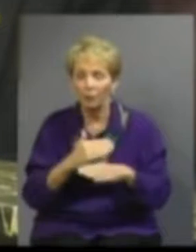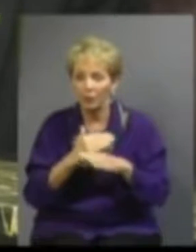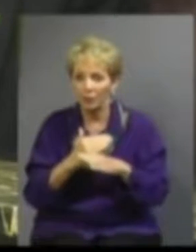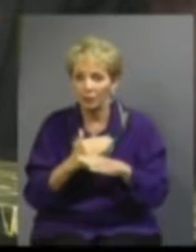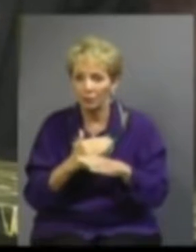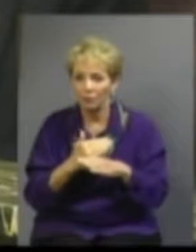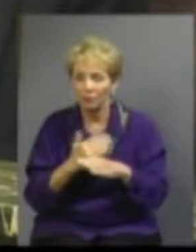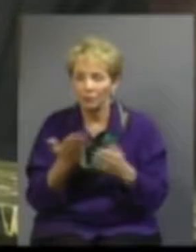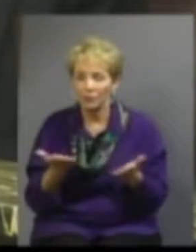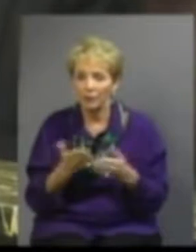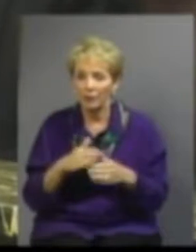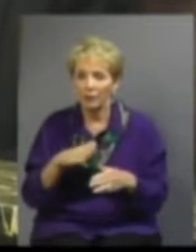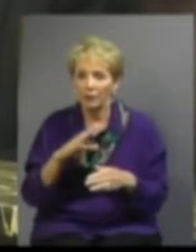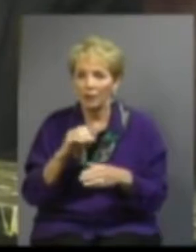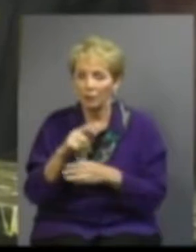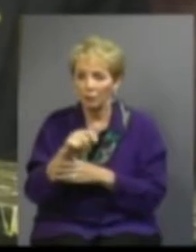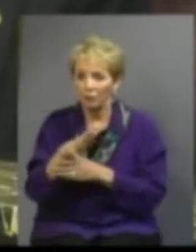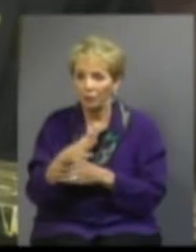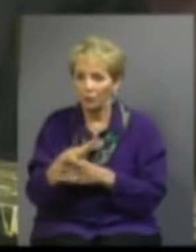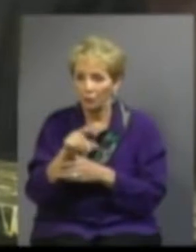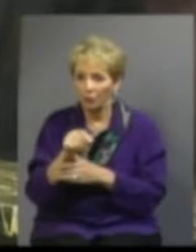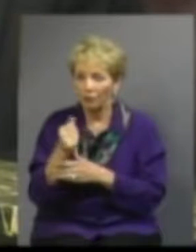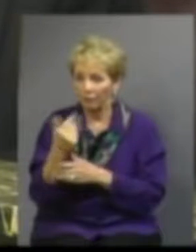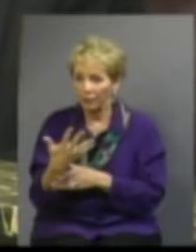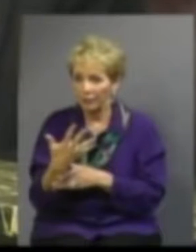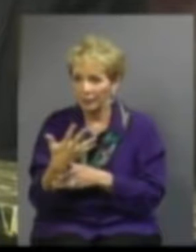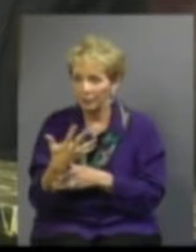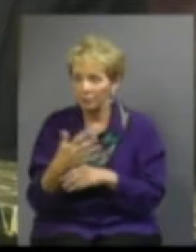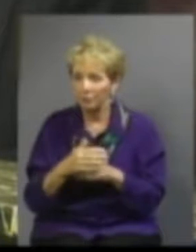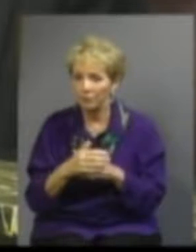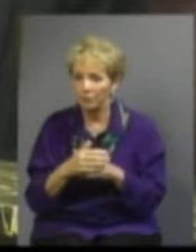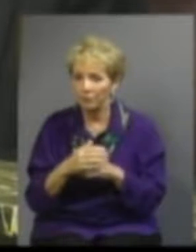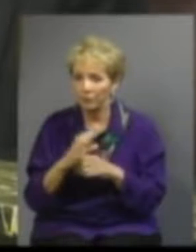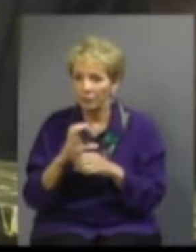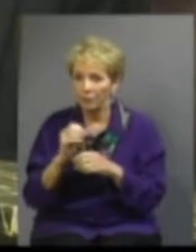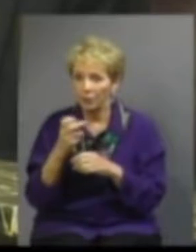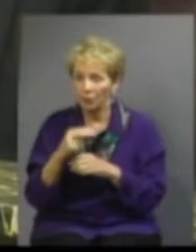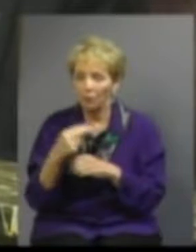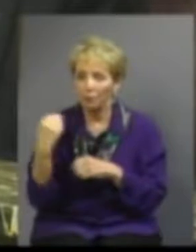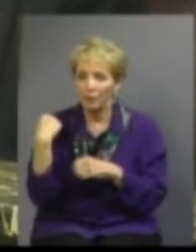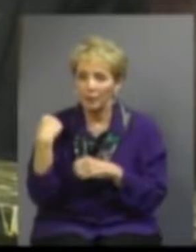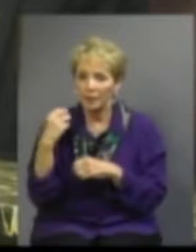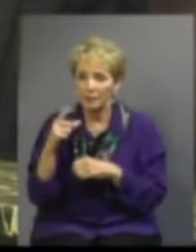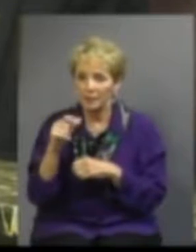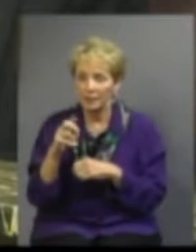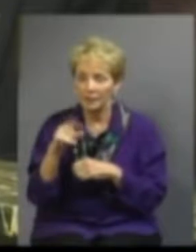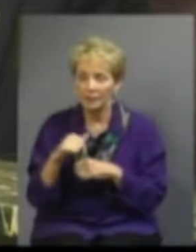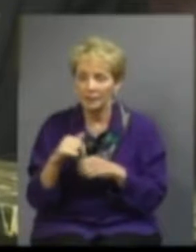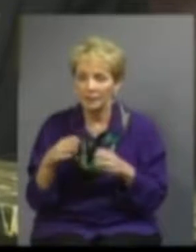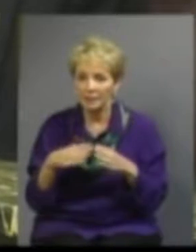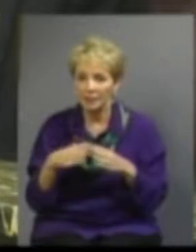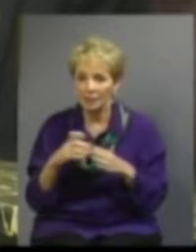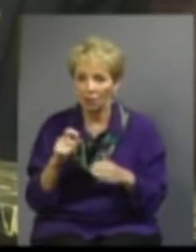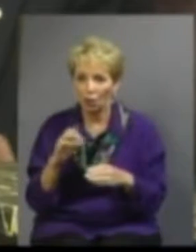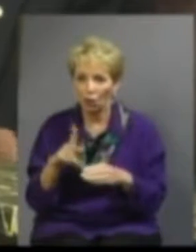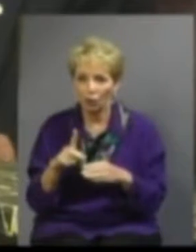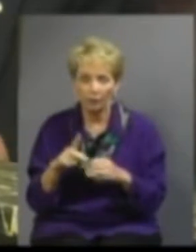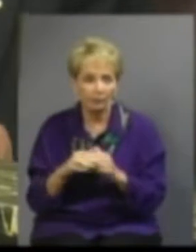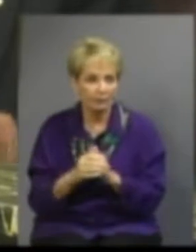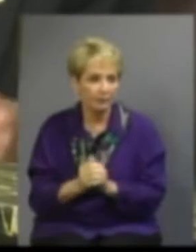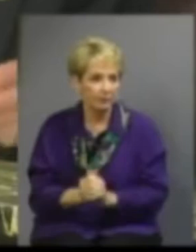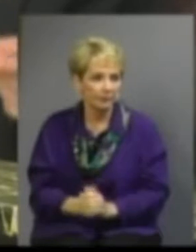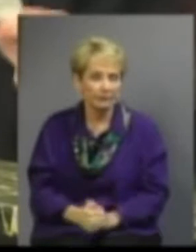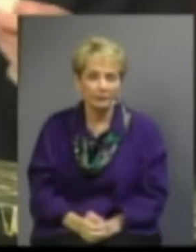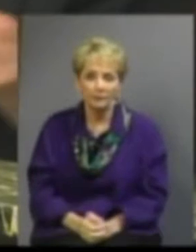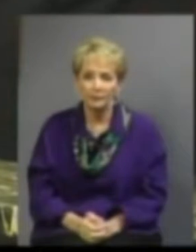2015, adopted this the 5th day of October 2015. Mel Cohen, Mayor. Sally Sandy, City Clerk.